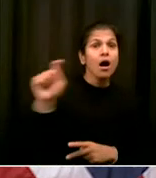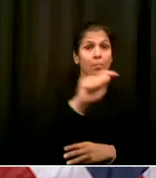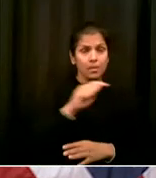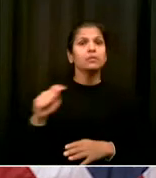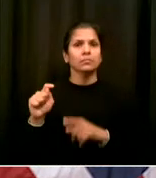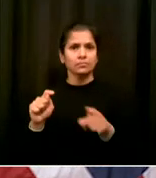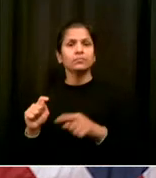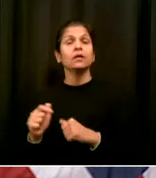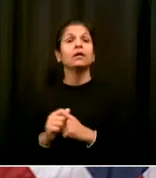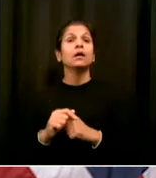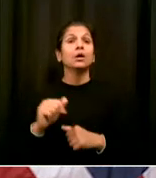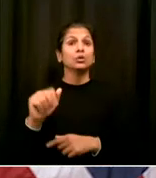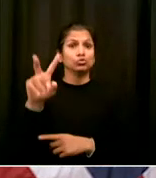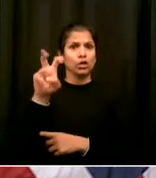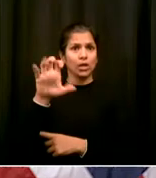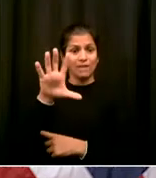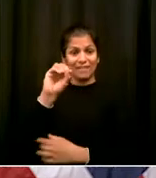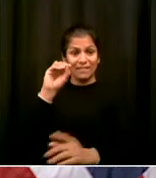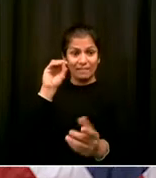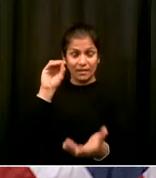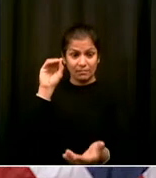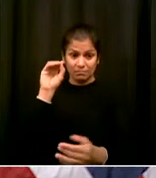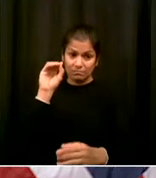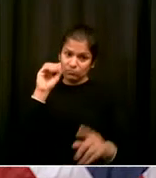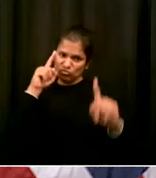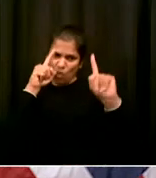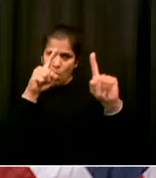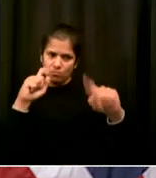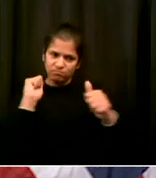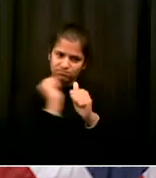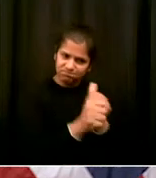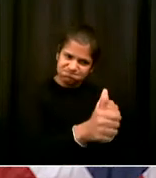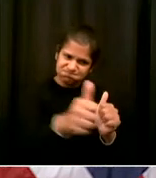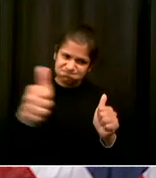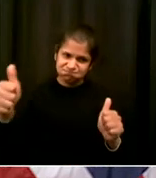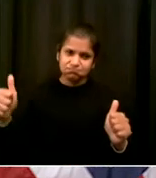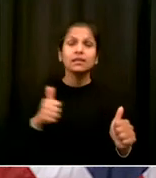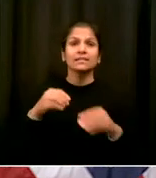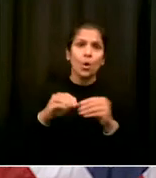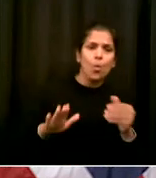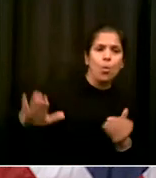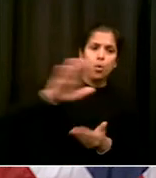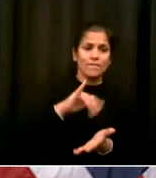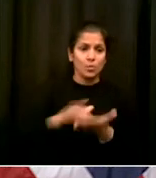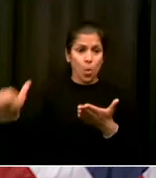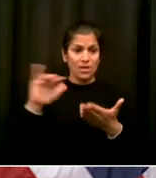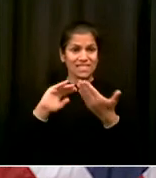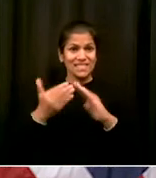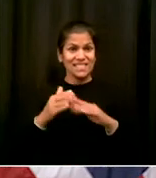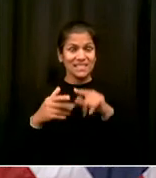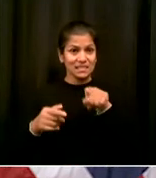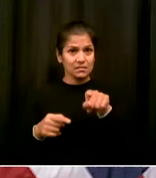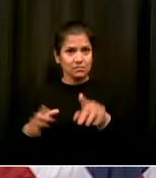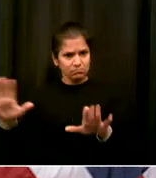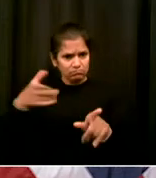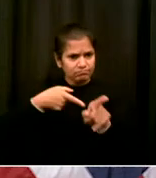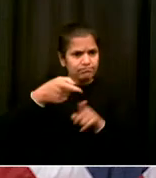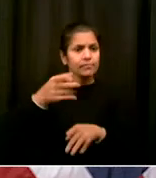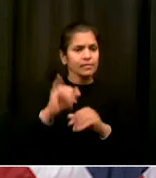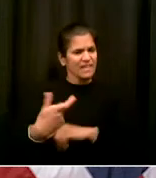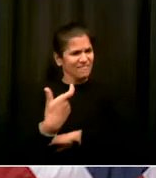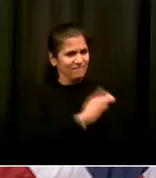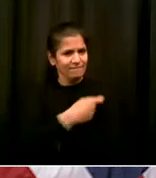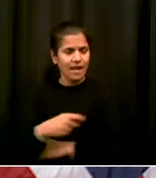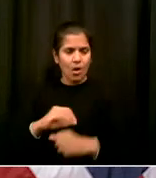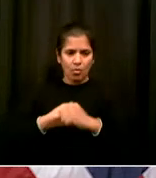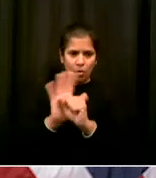strategy includes launching the first dedicated city vaccine hubs in the coming weeks. These are city-operated